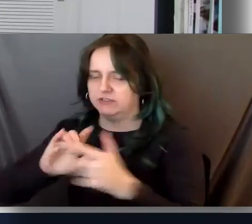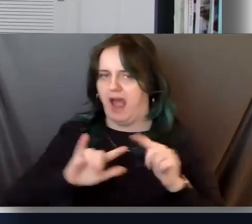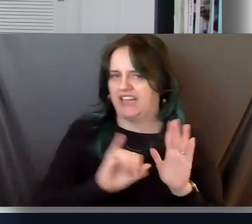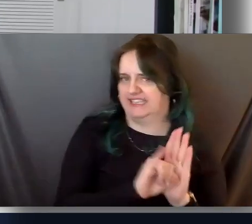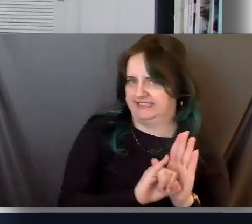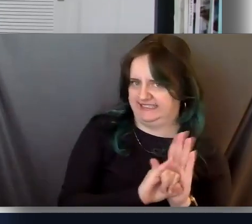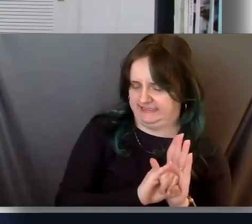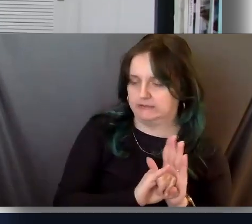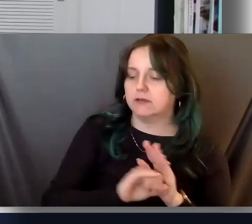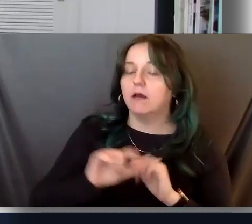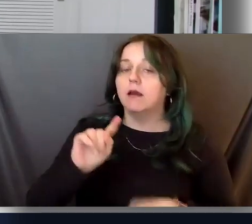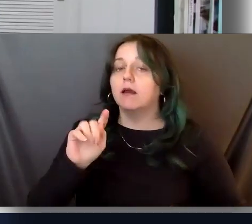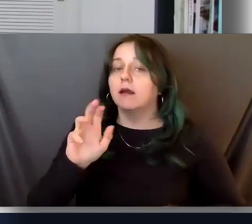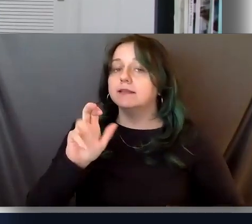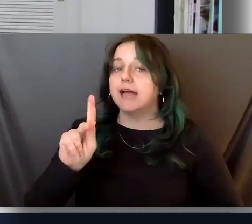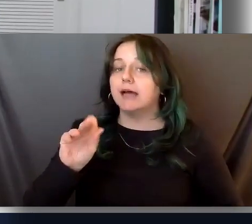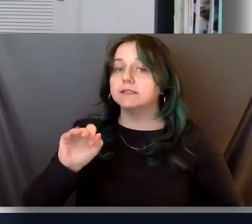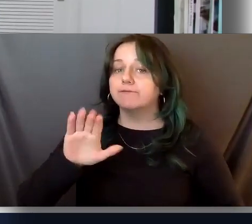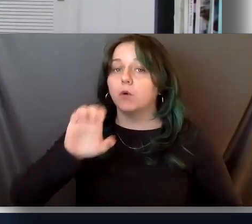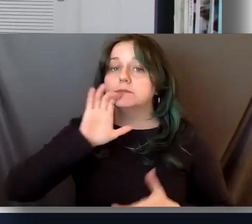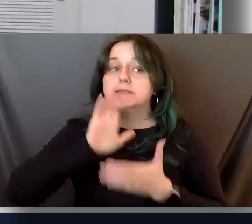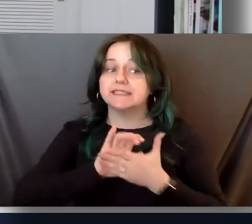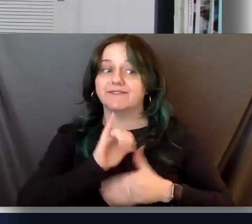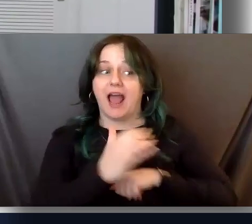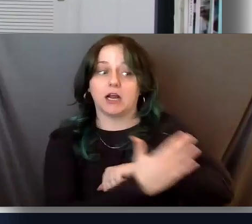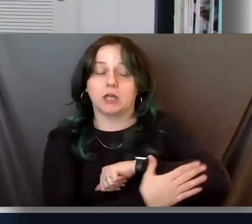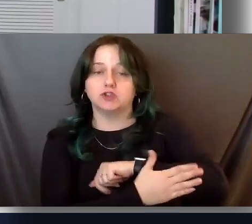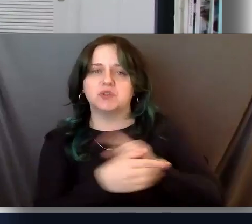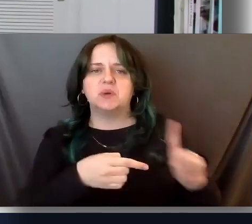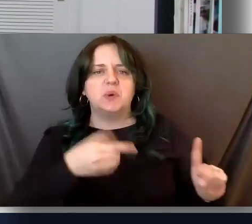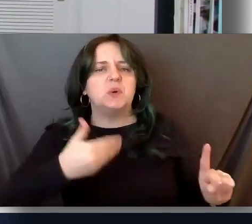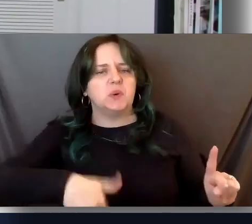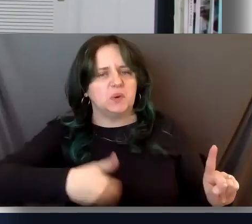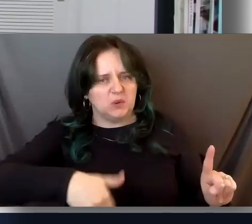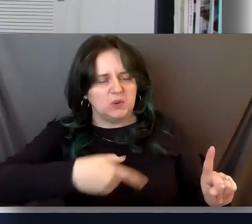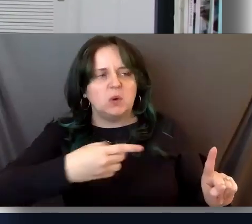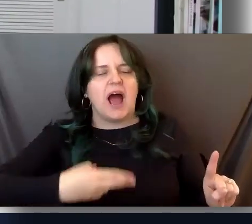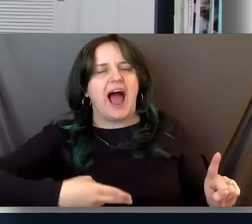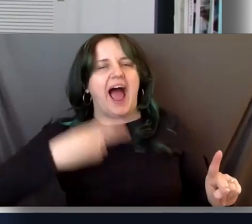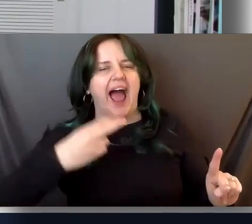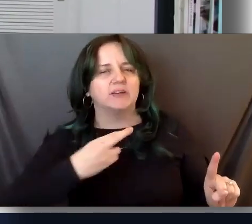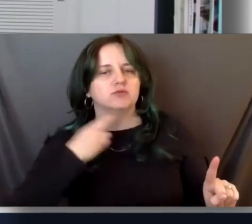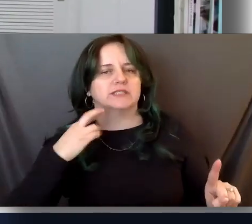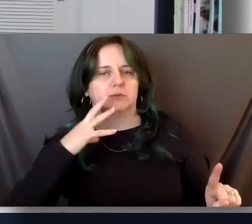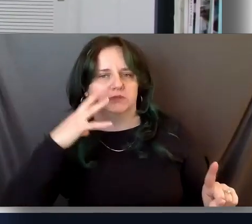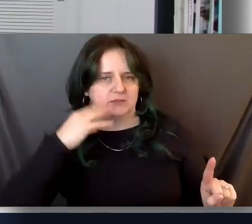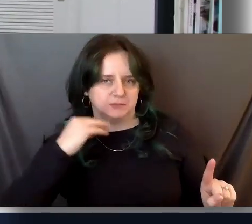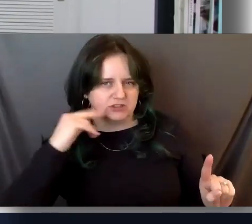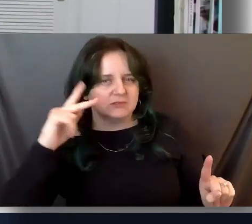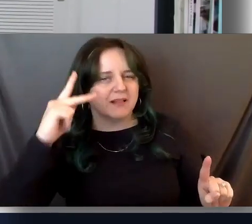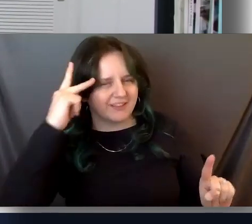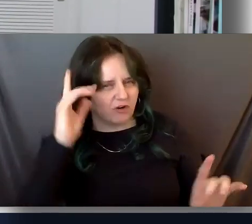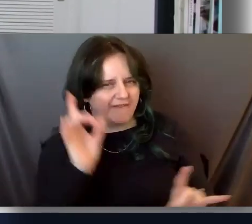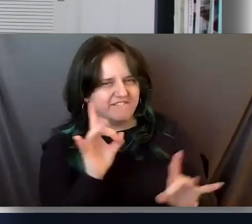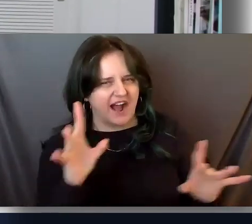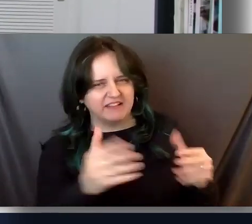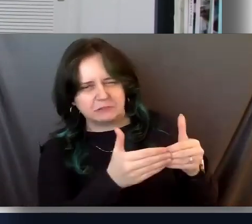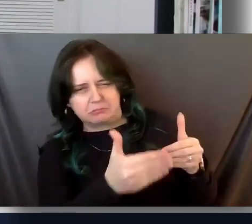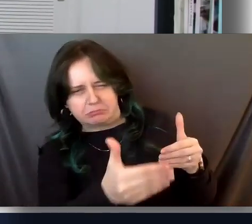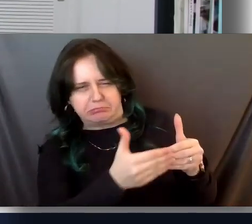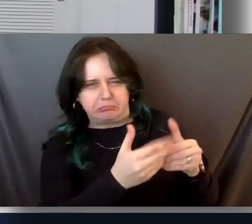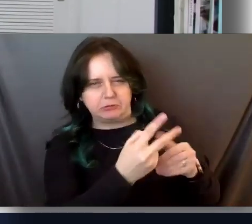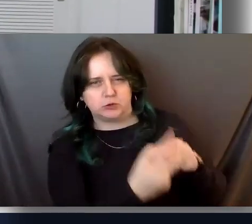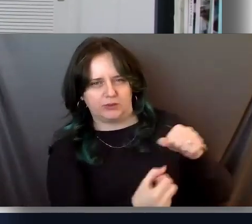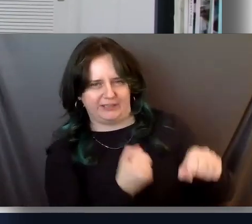ideology, the task force considered that country at high risk of political instability and political violence within